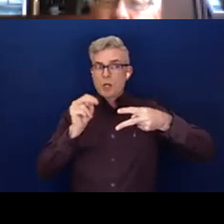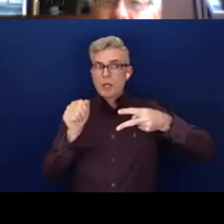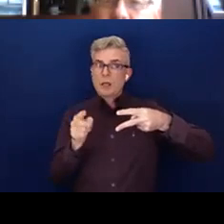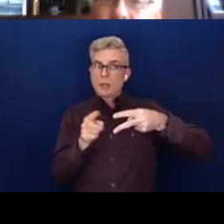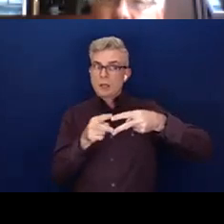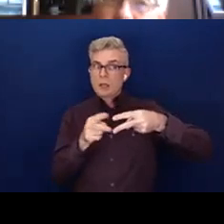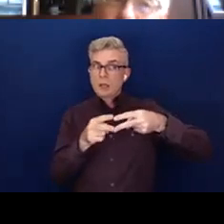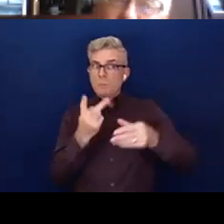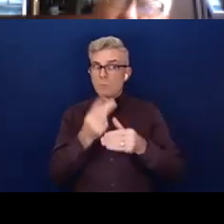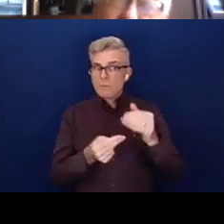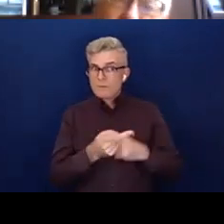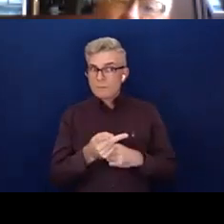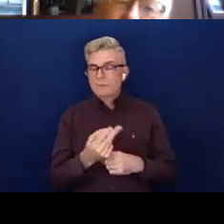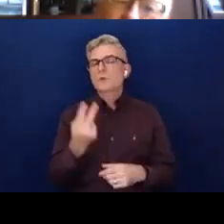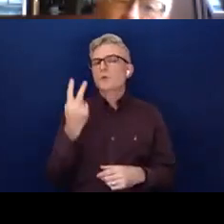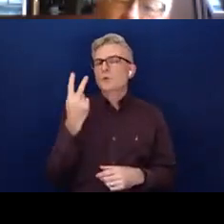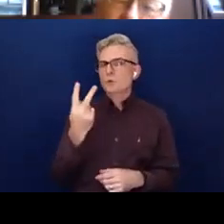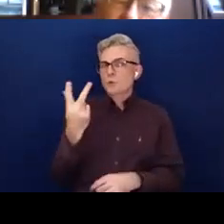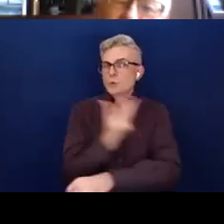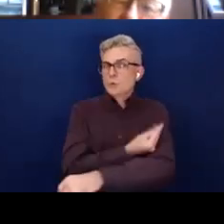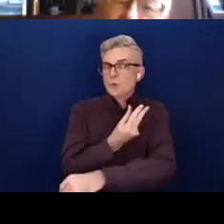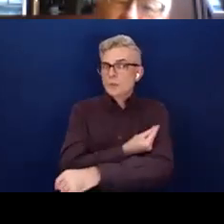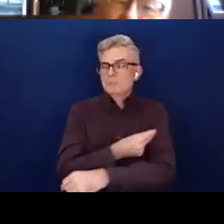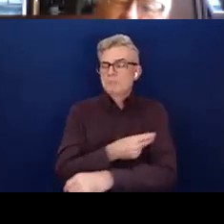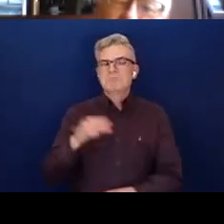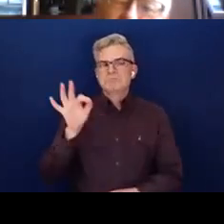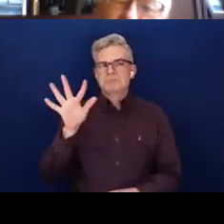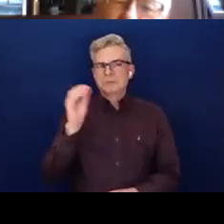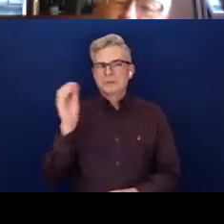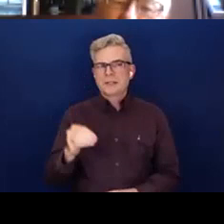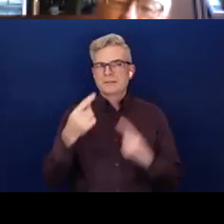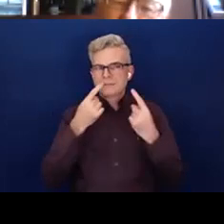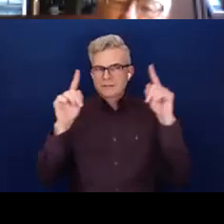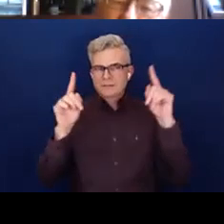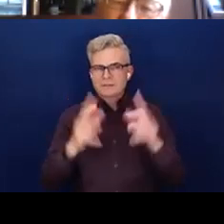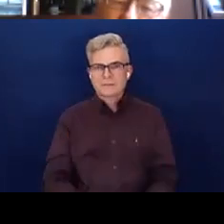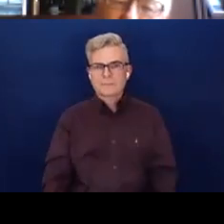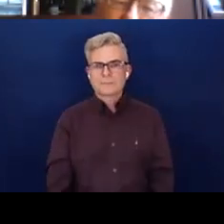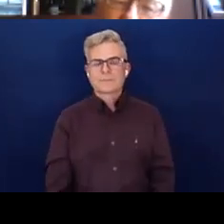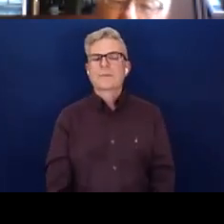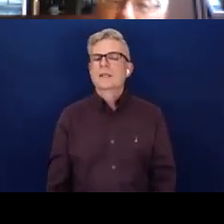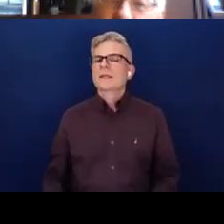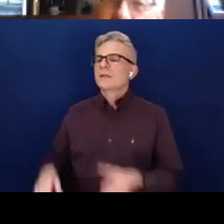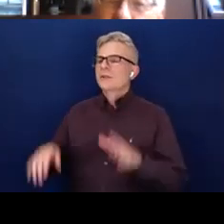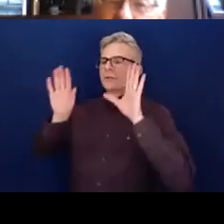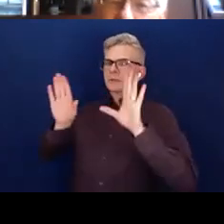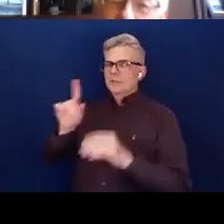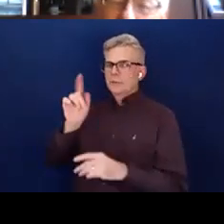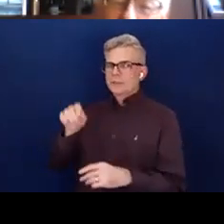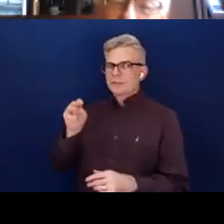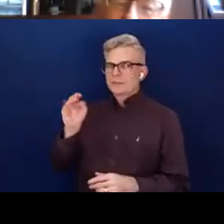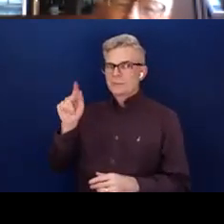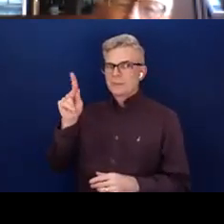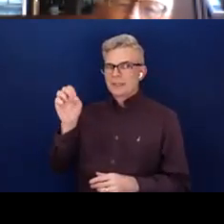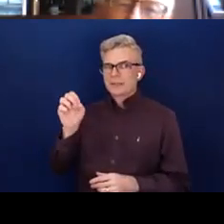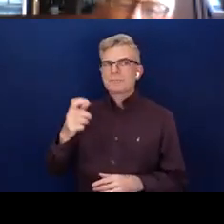Okay, thank you very much. Sure. Great question, Mike. I did want to ask you